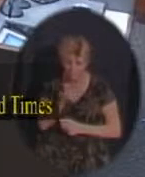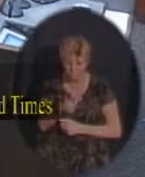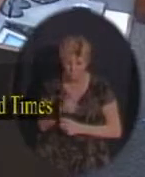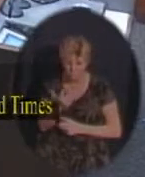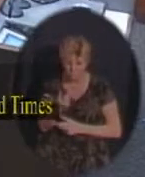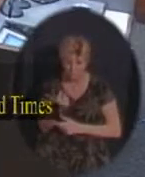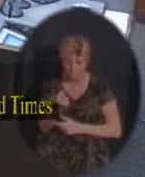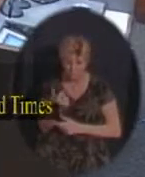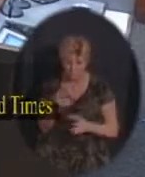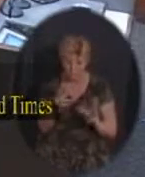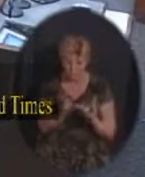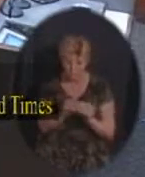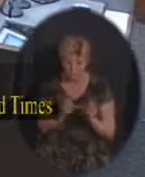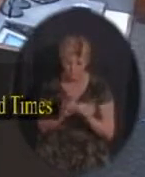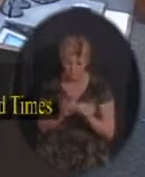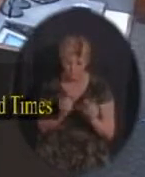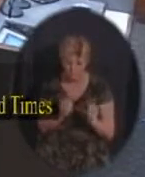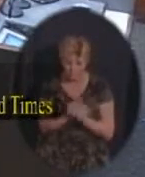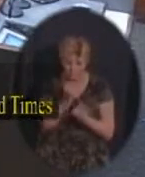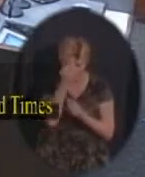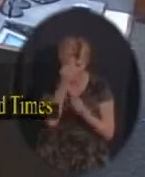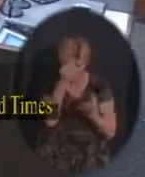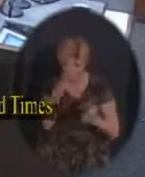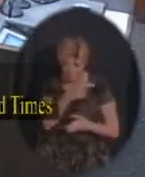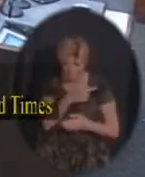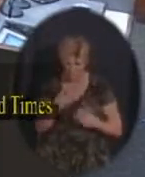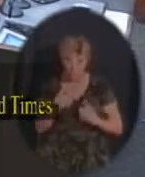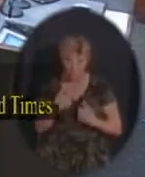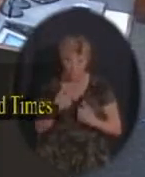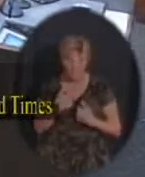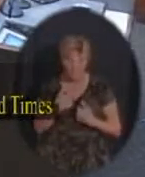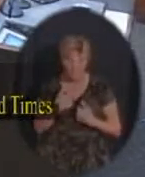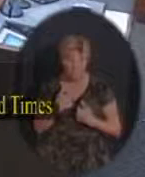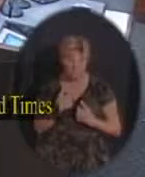you've given, knowing that two of us will not be there, and then